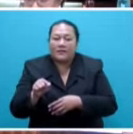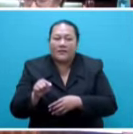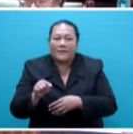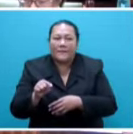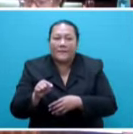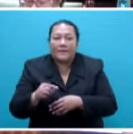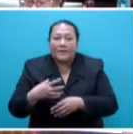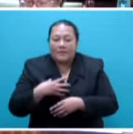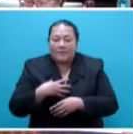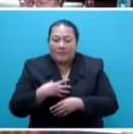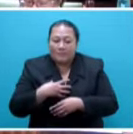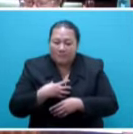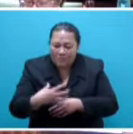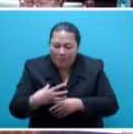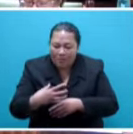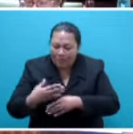through Standing Orders 51.